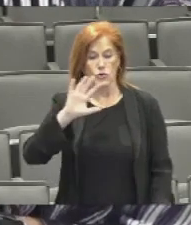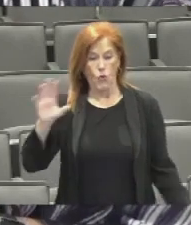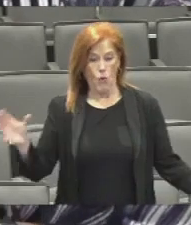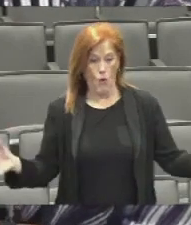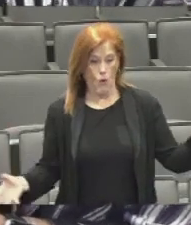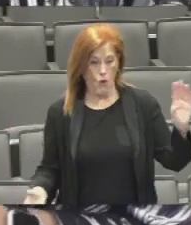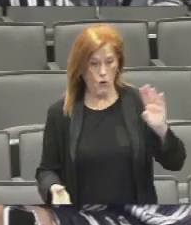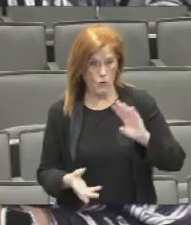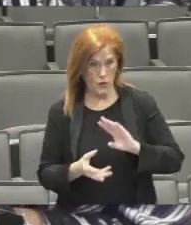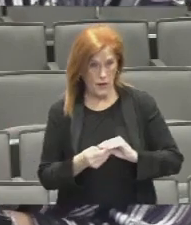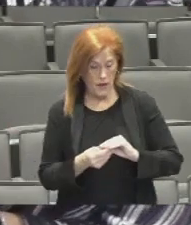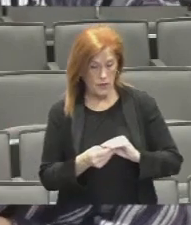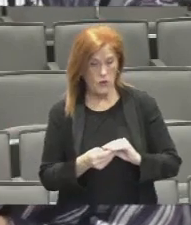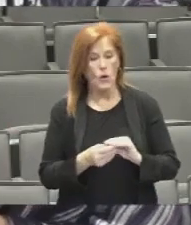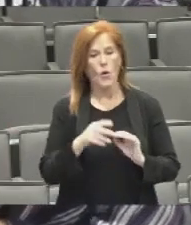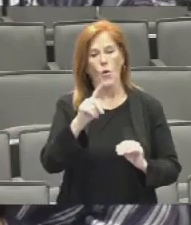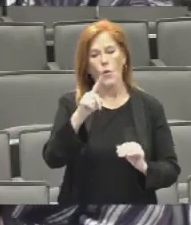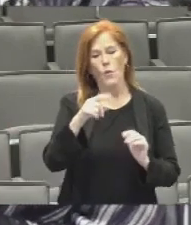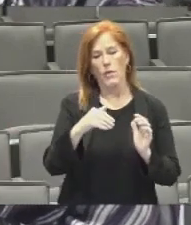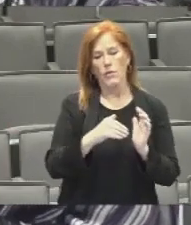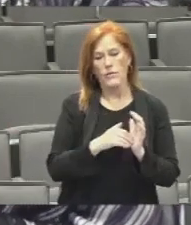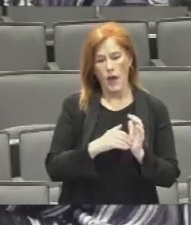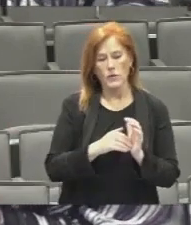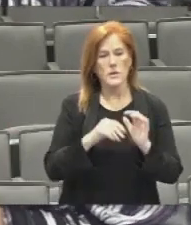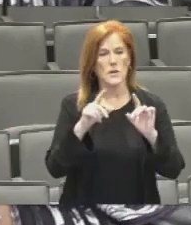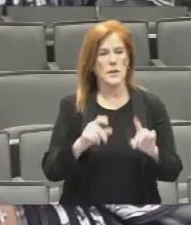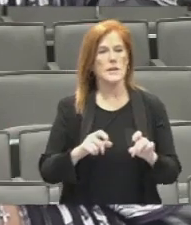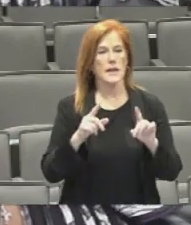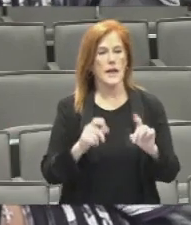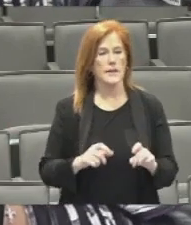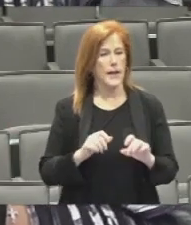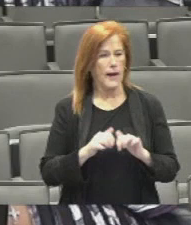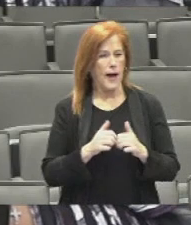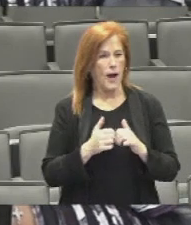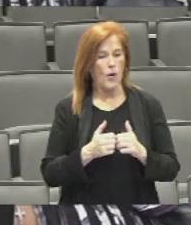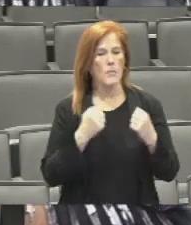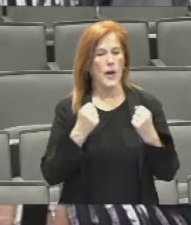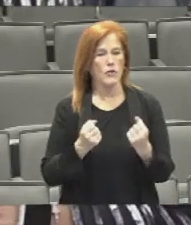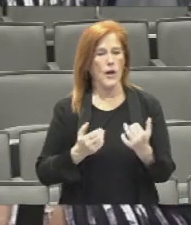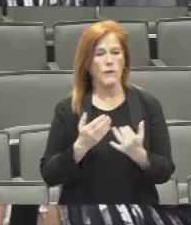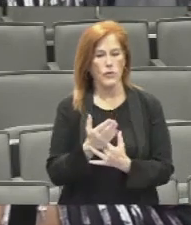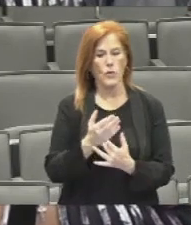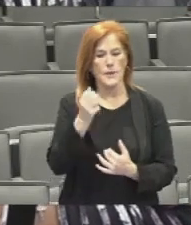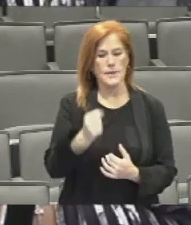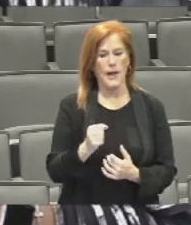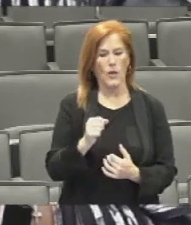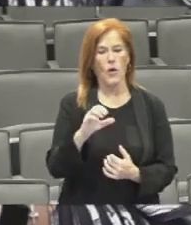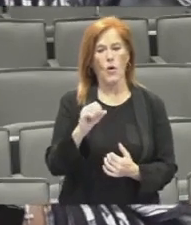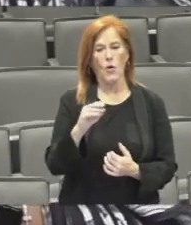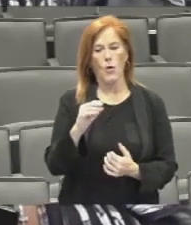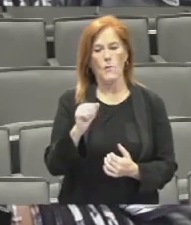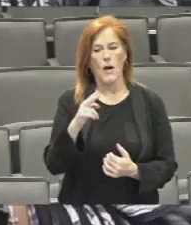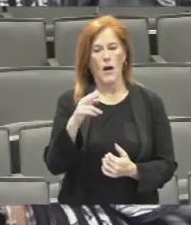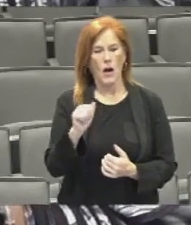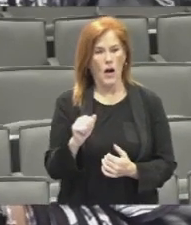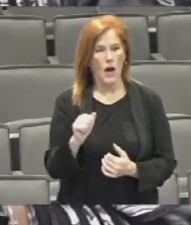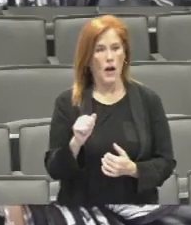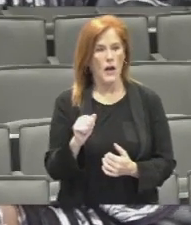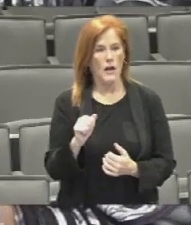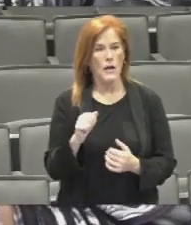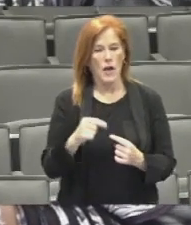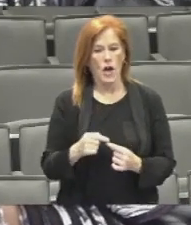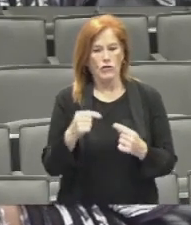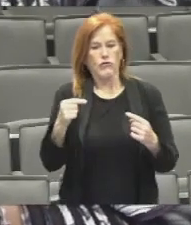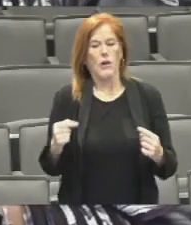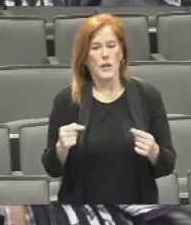now, the Guard has done 1,000 tests through the drive-thru they have in South Omaha, right, kind of across the street from